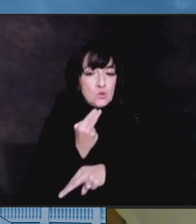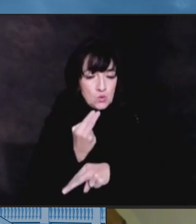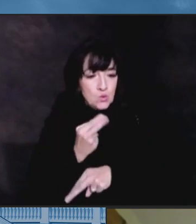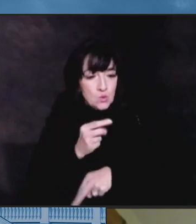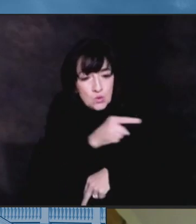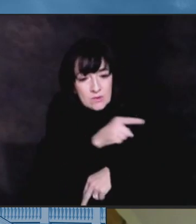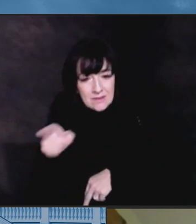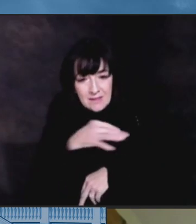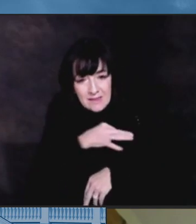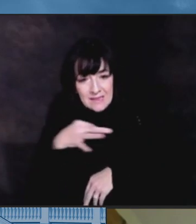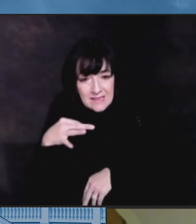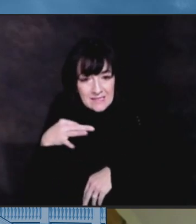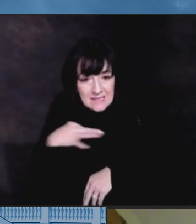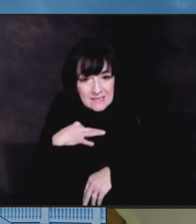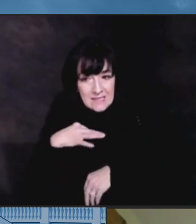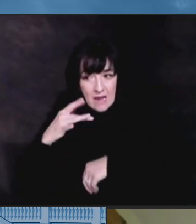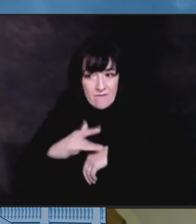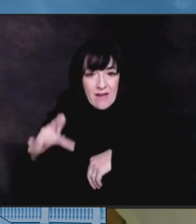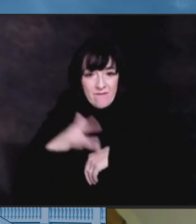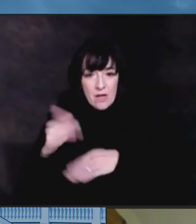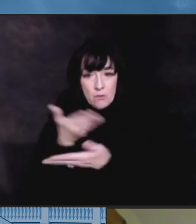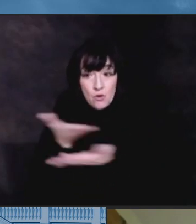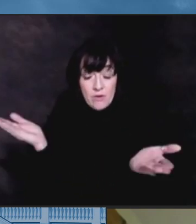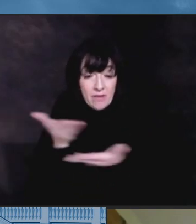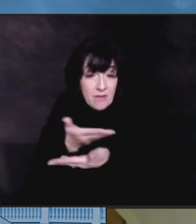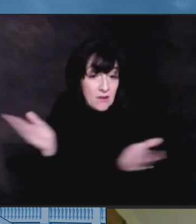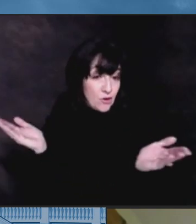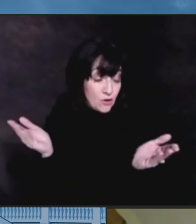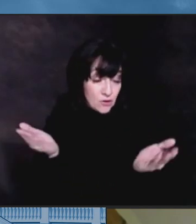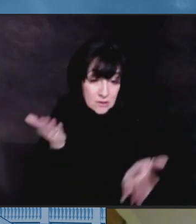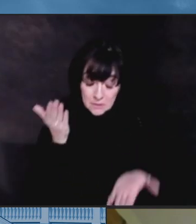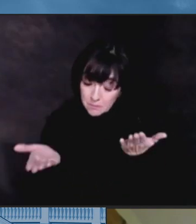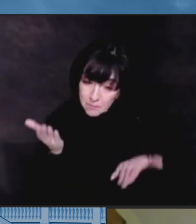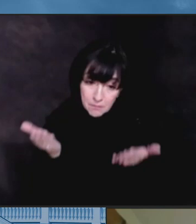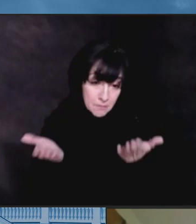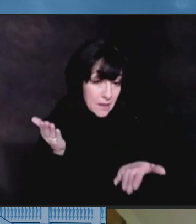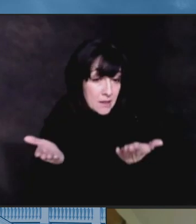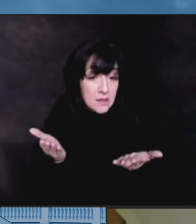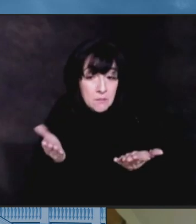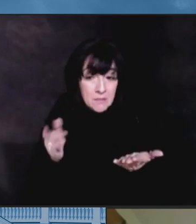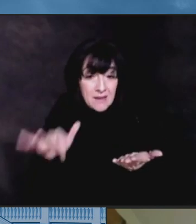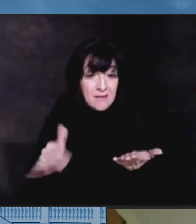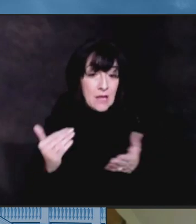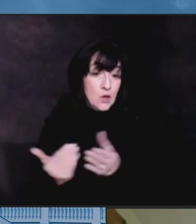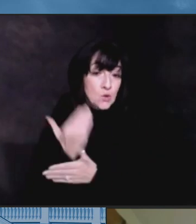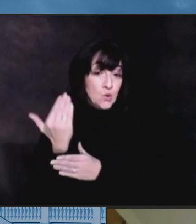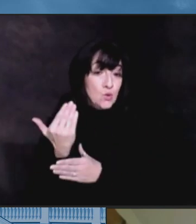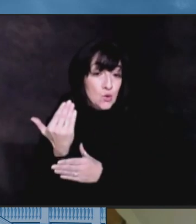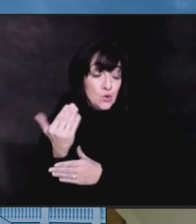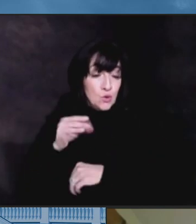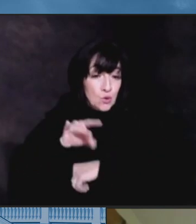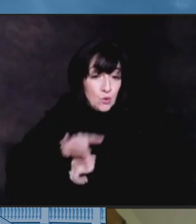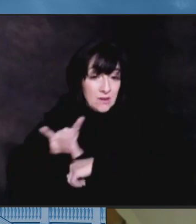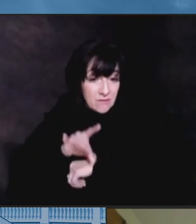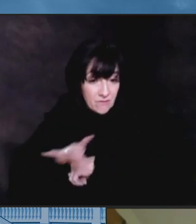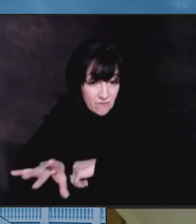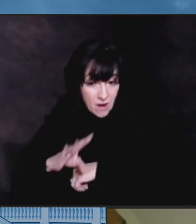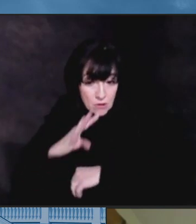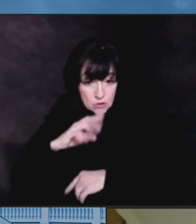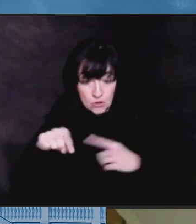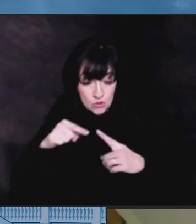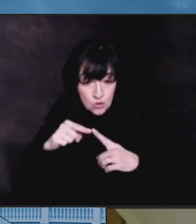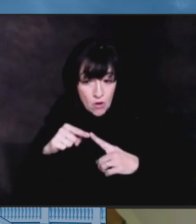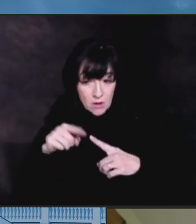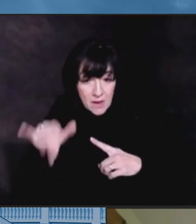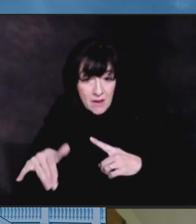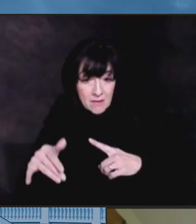that exists out there. And that could include the new guidance around quarantining, which would be a big